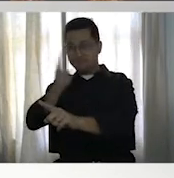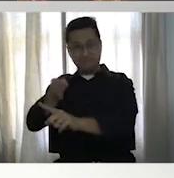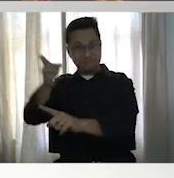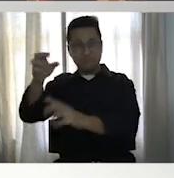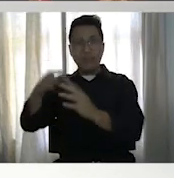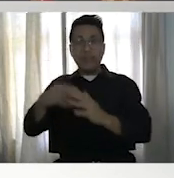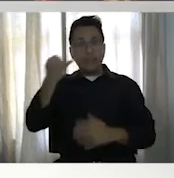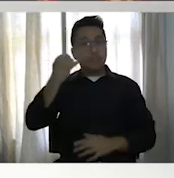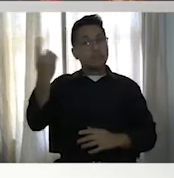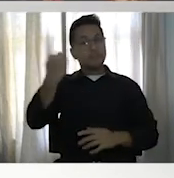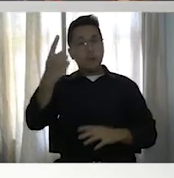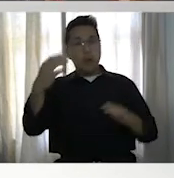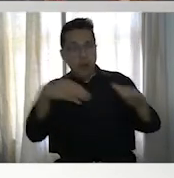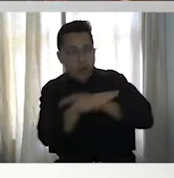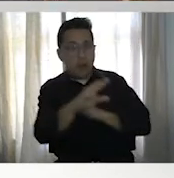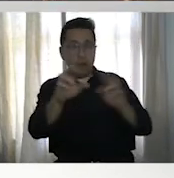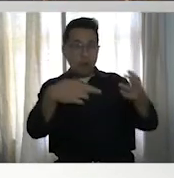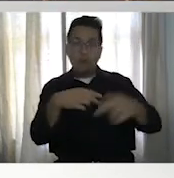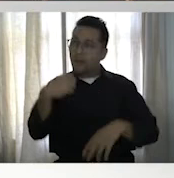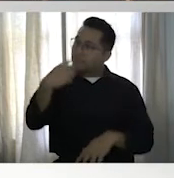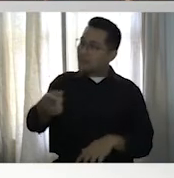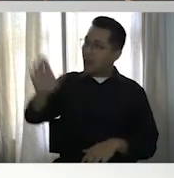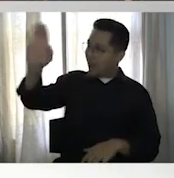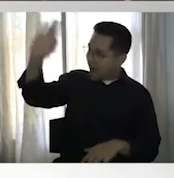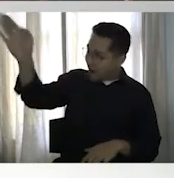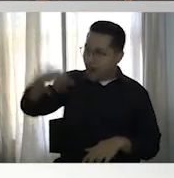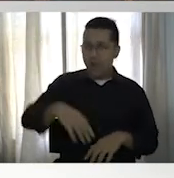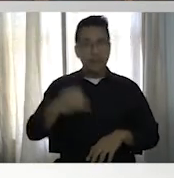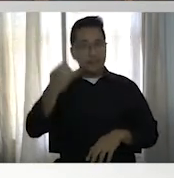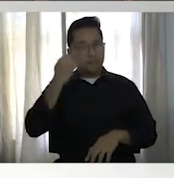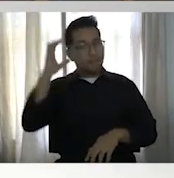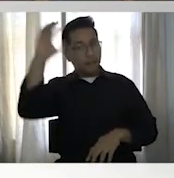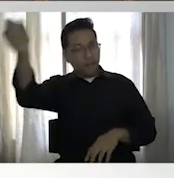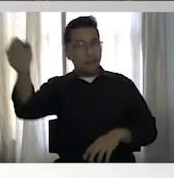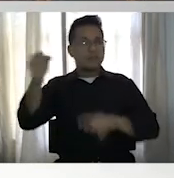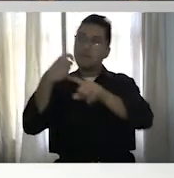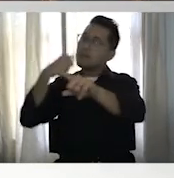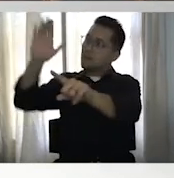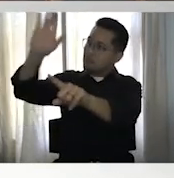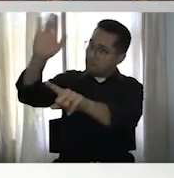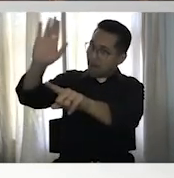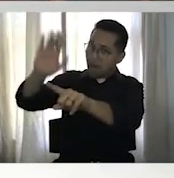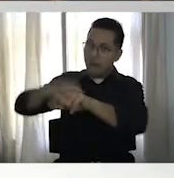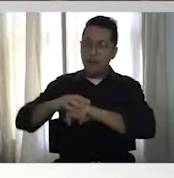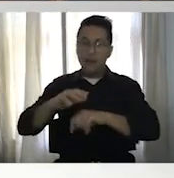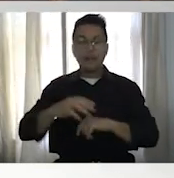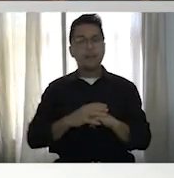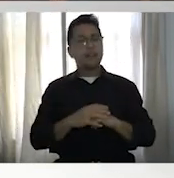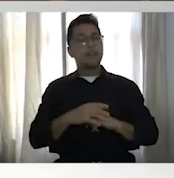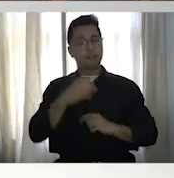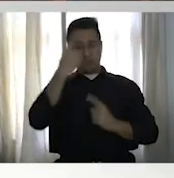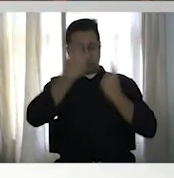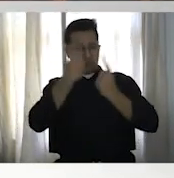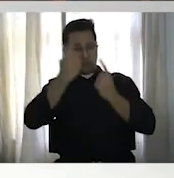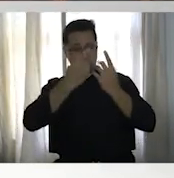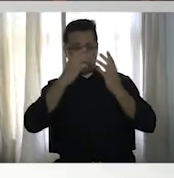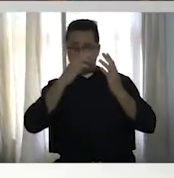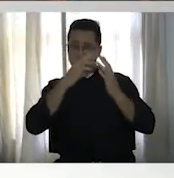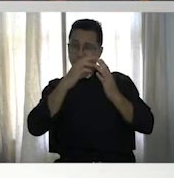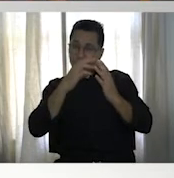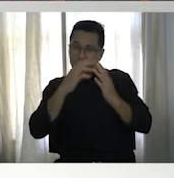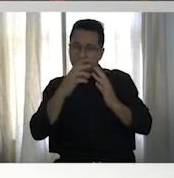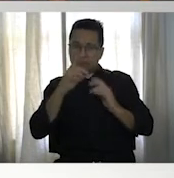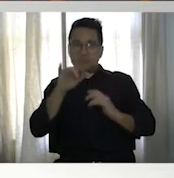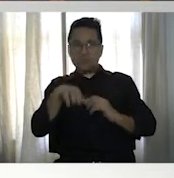hi when somebody comes into the room. You need to say goodbye. Those are the rules. And what social thinking is saying is, no, that's not quite true.